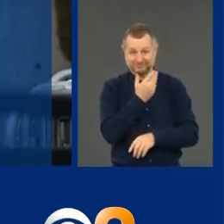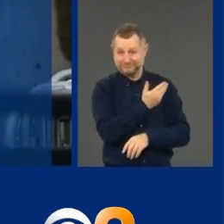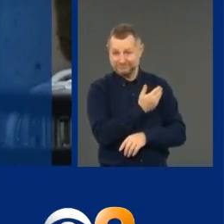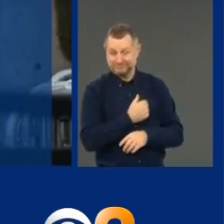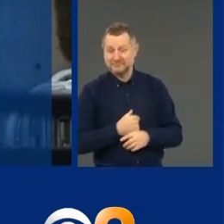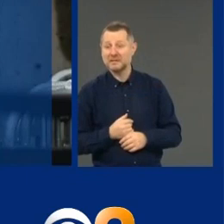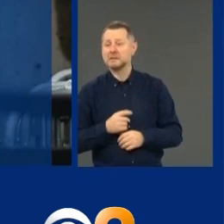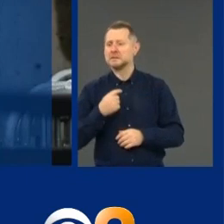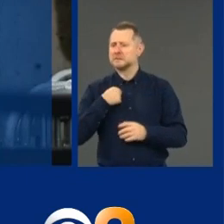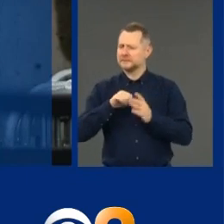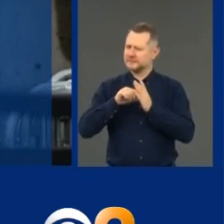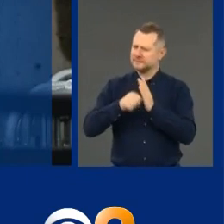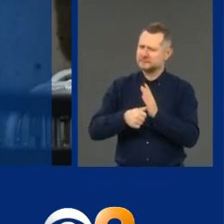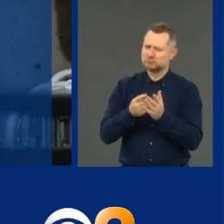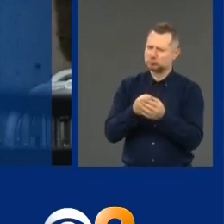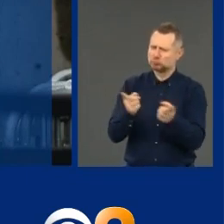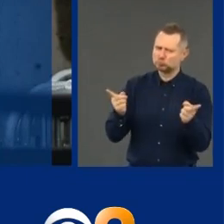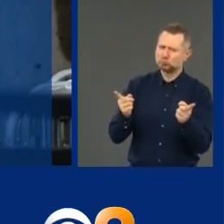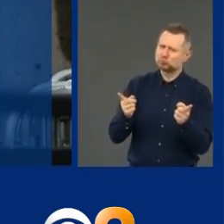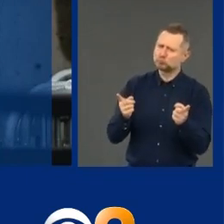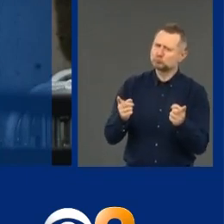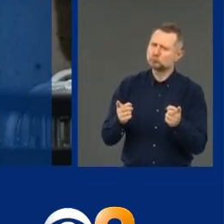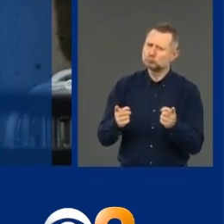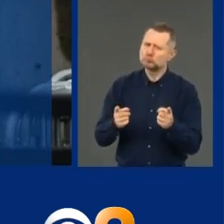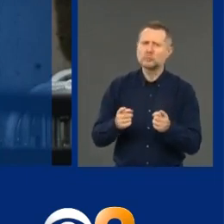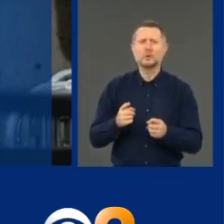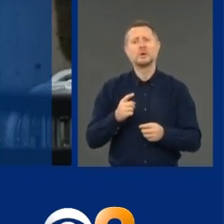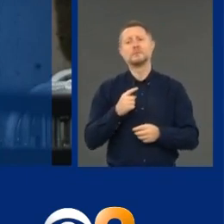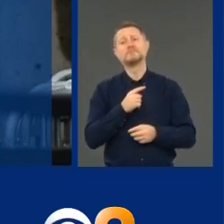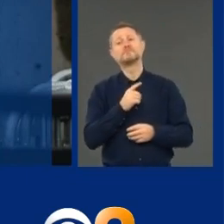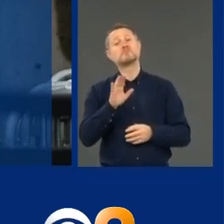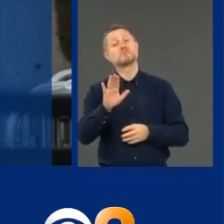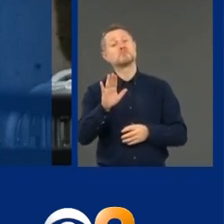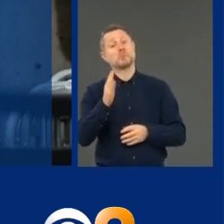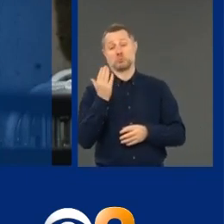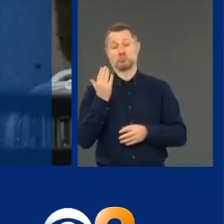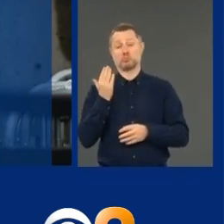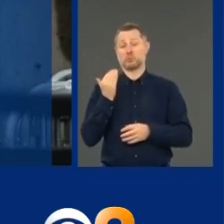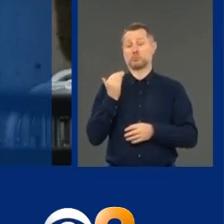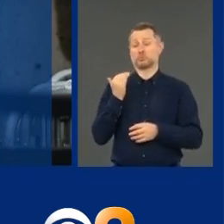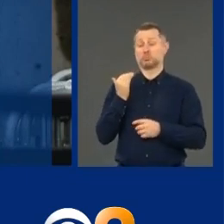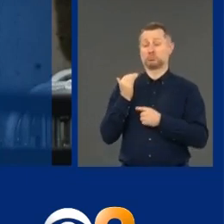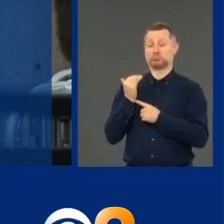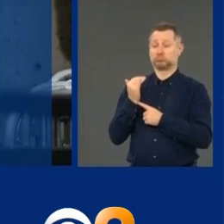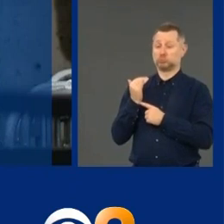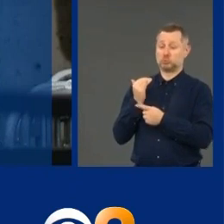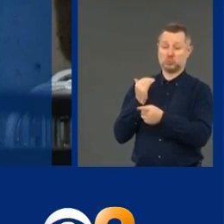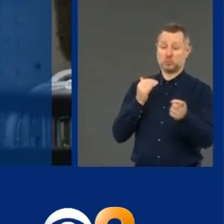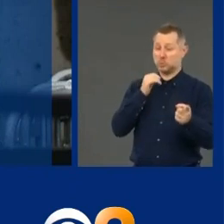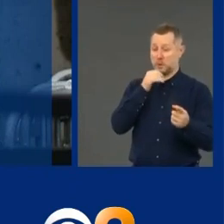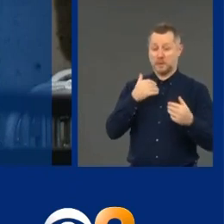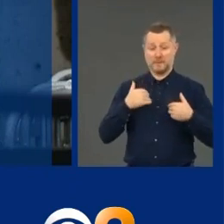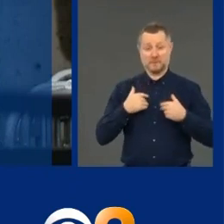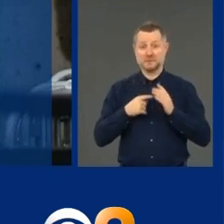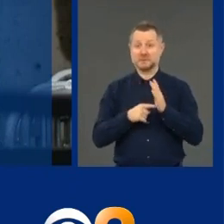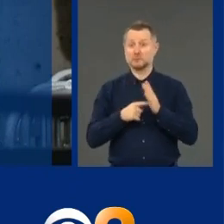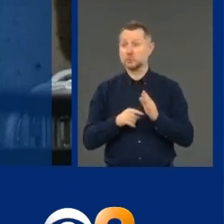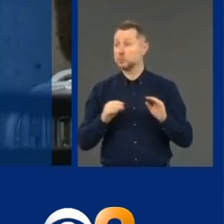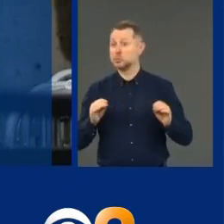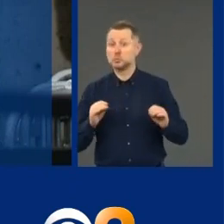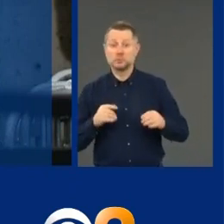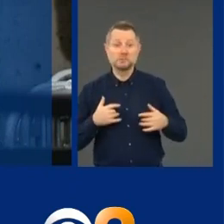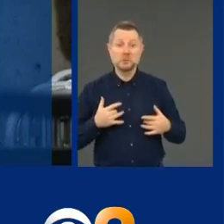stress this, and we should. Just because you are not showing symptoms does not mean you do not have